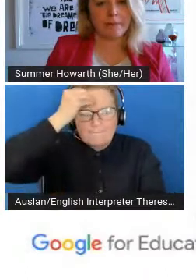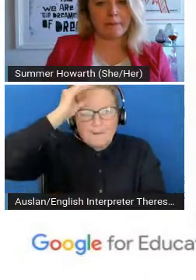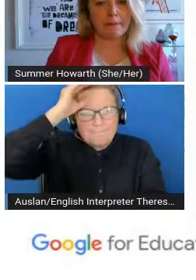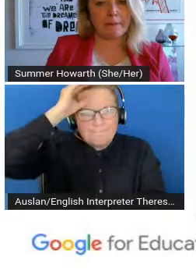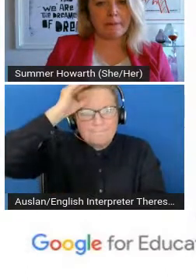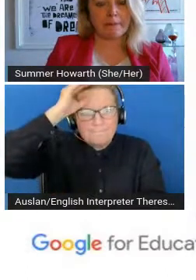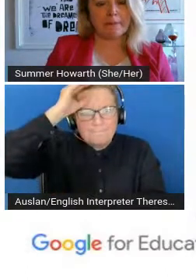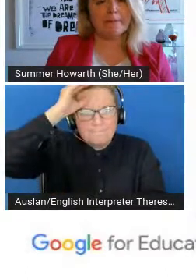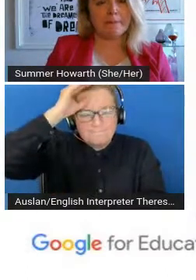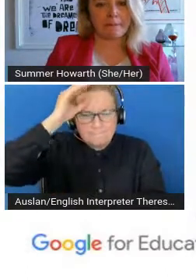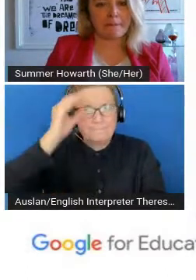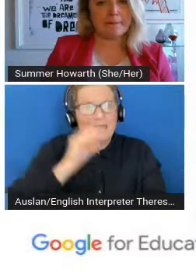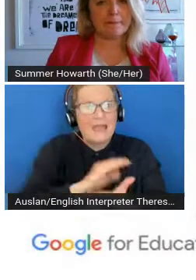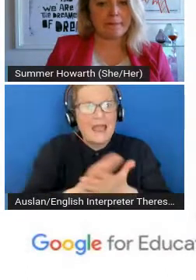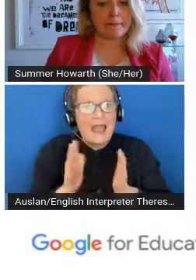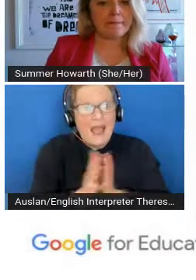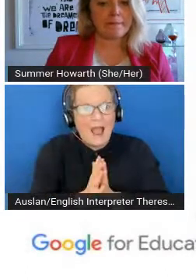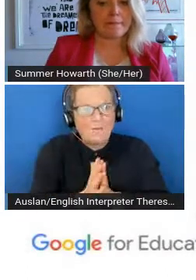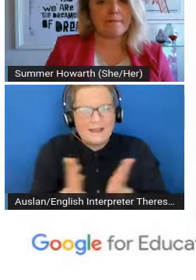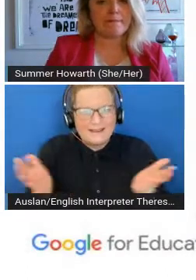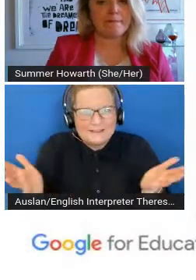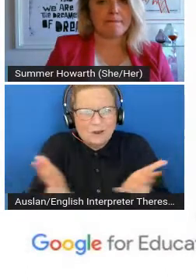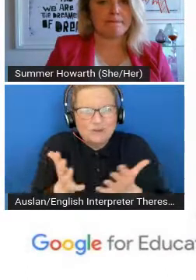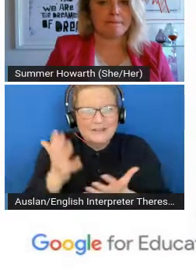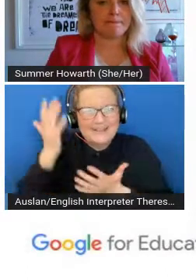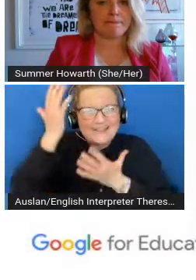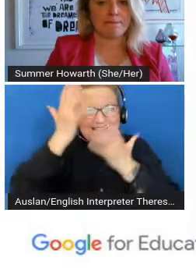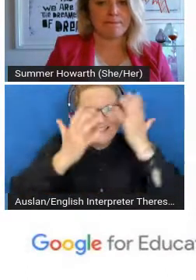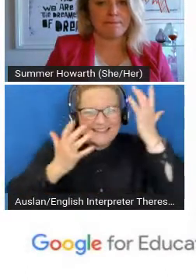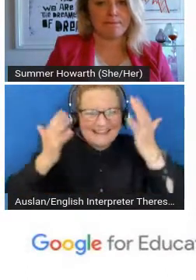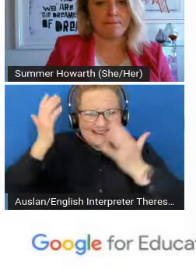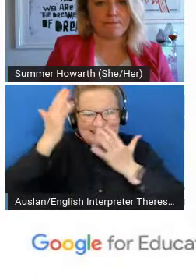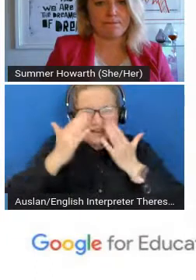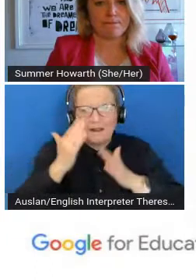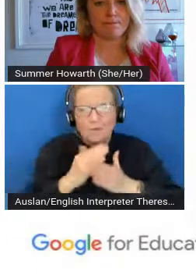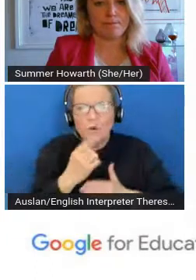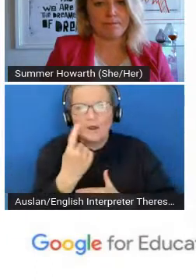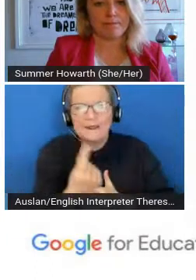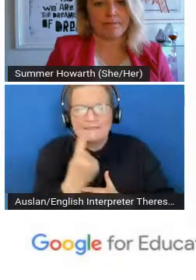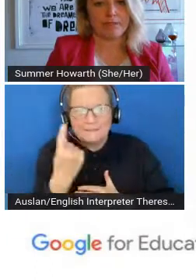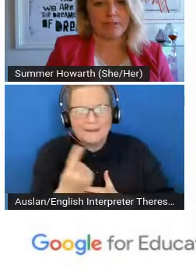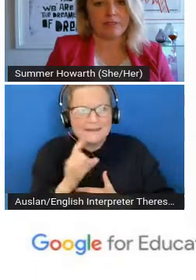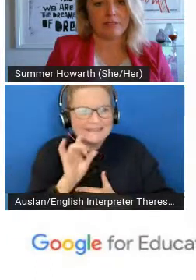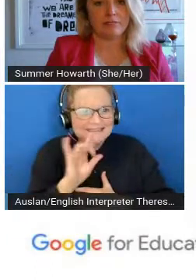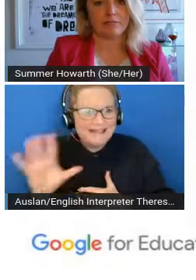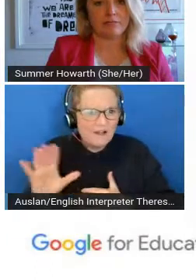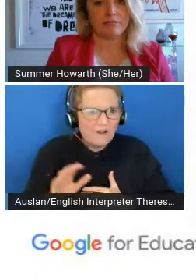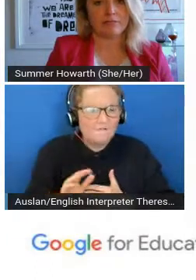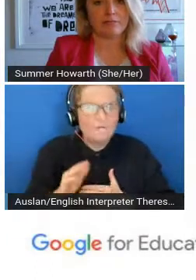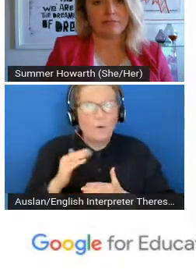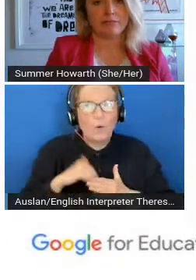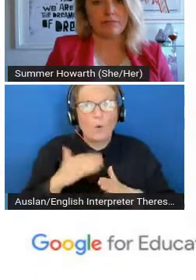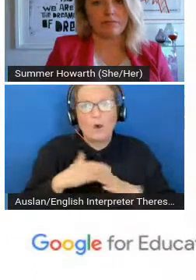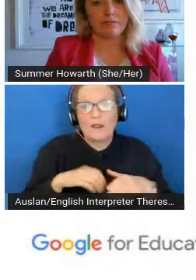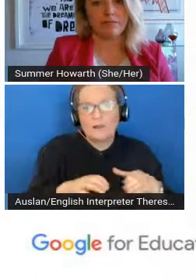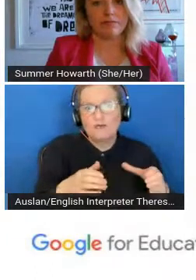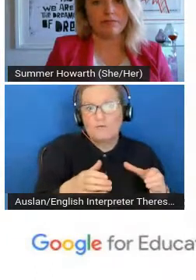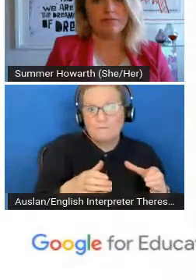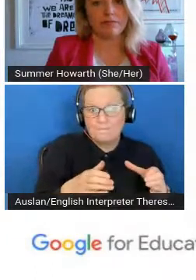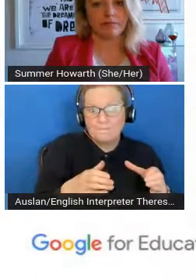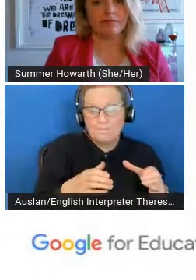think? How much time am I going to allow for learners to work independently, alone, or in groups using breakout